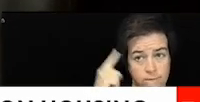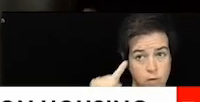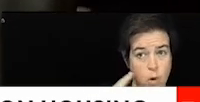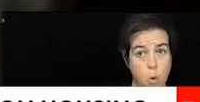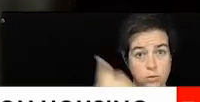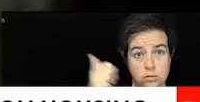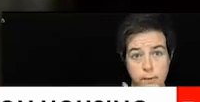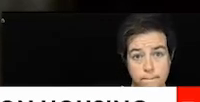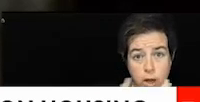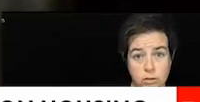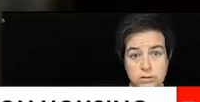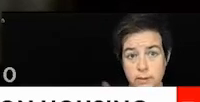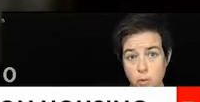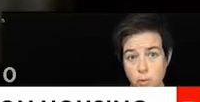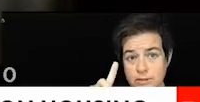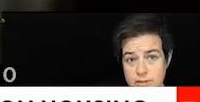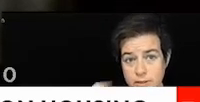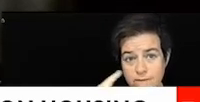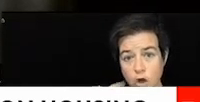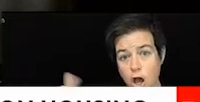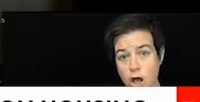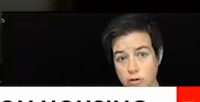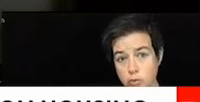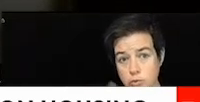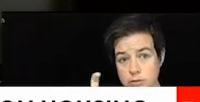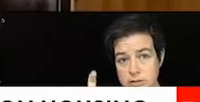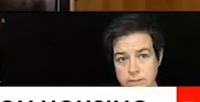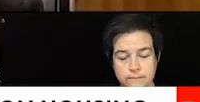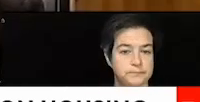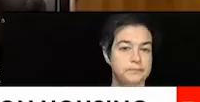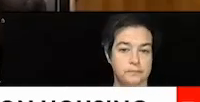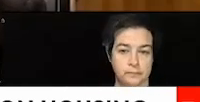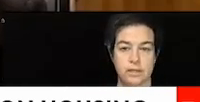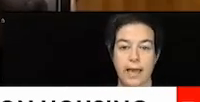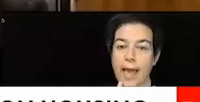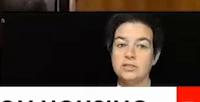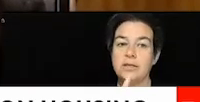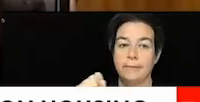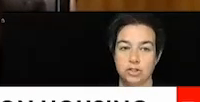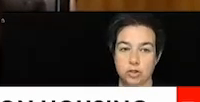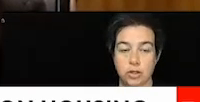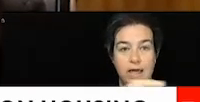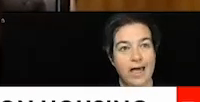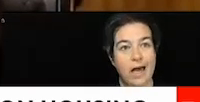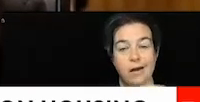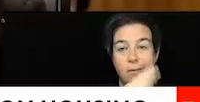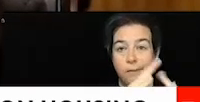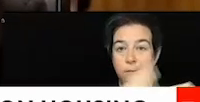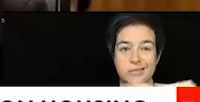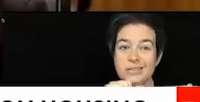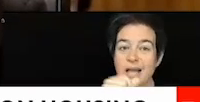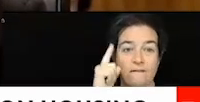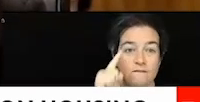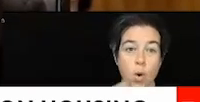with disabilities, and for other groups? Absolutely. Conversion of non-residential buildings to housing can add substantial